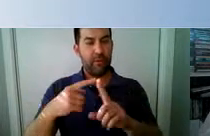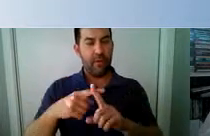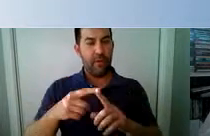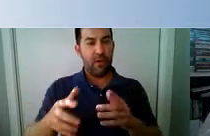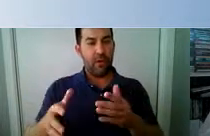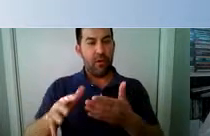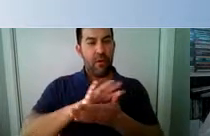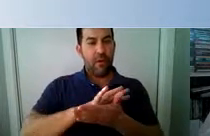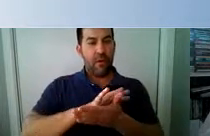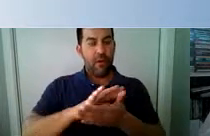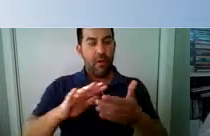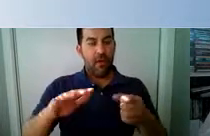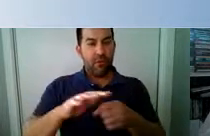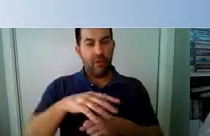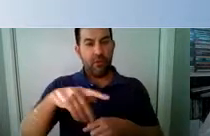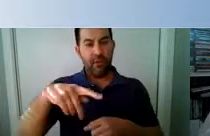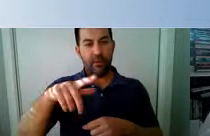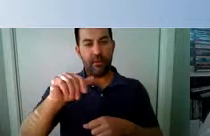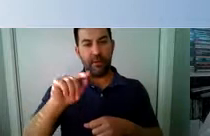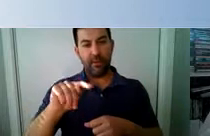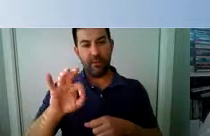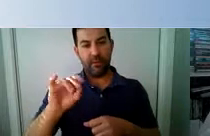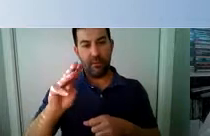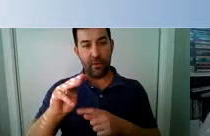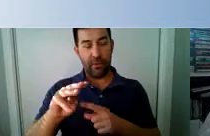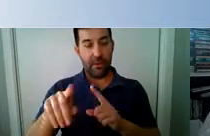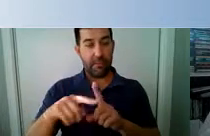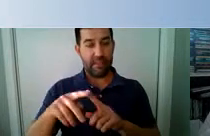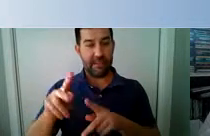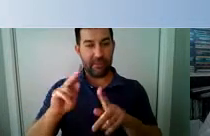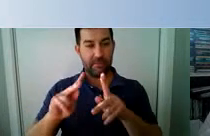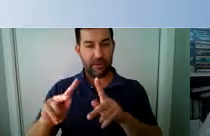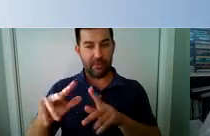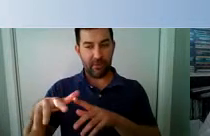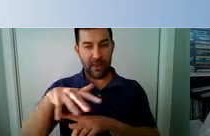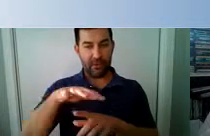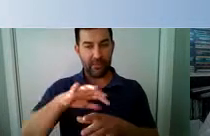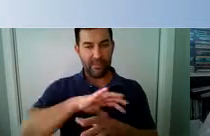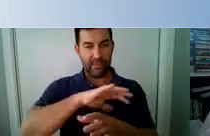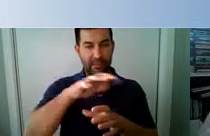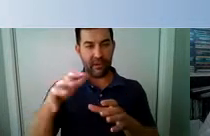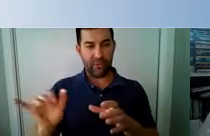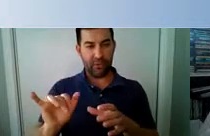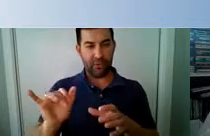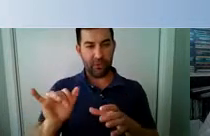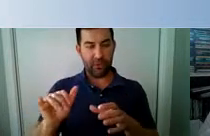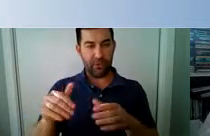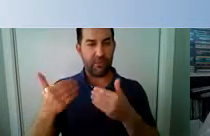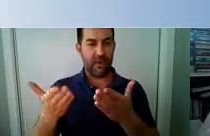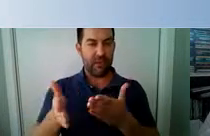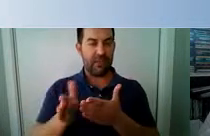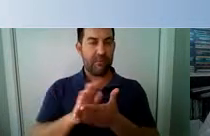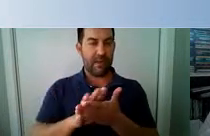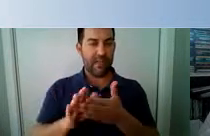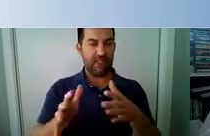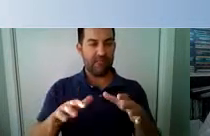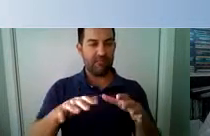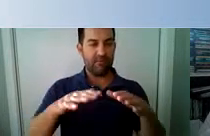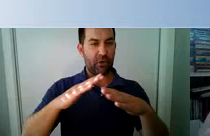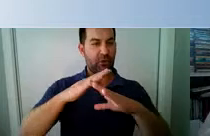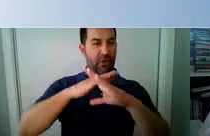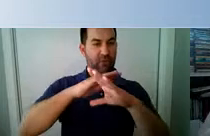the entirety of the platforms, but it would also cover the pedestrian areas. So providing some nice cover from rain